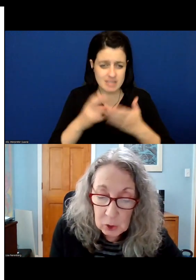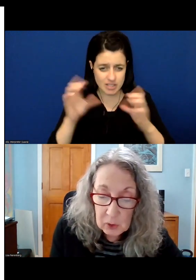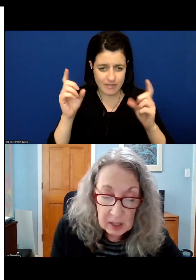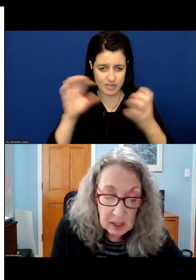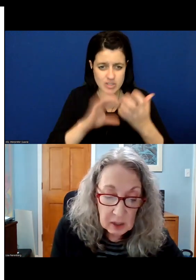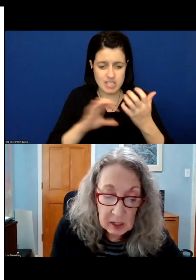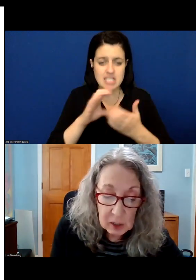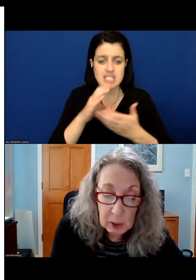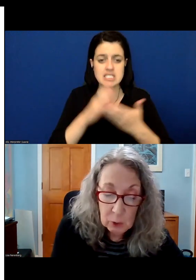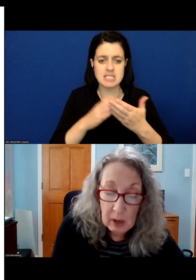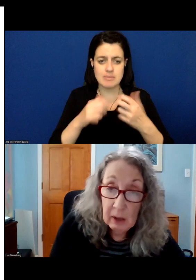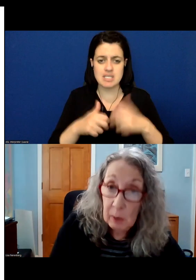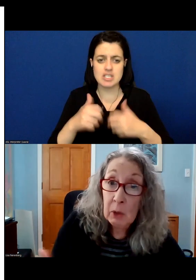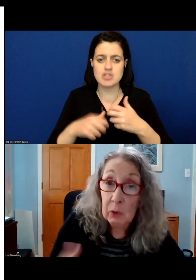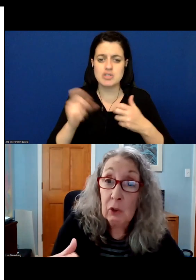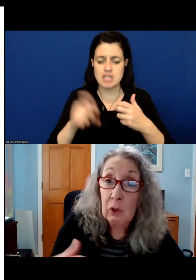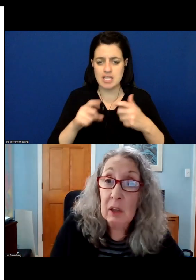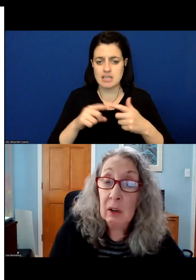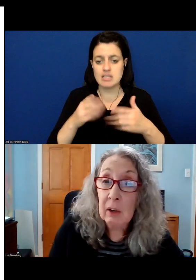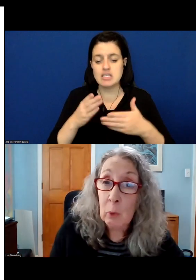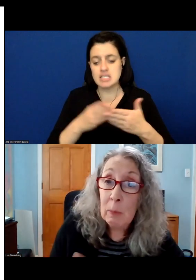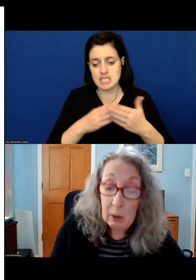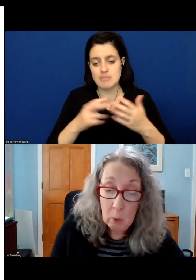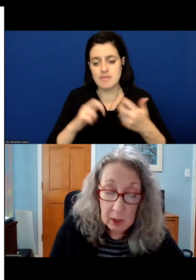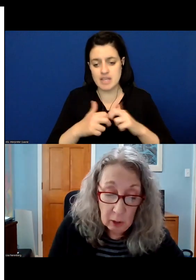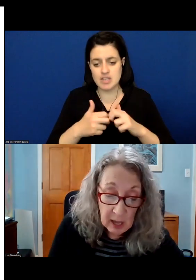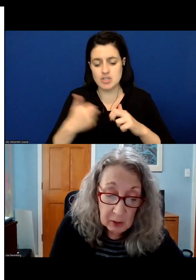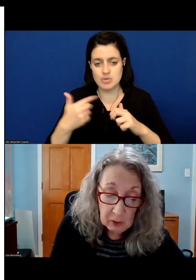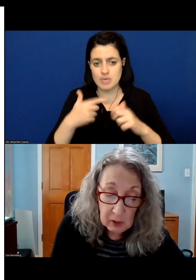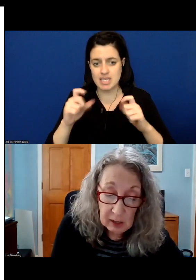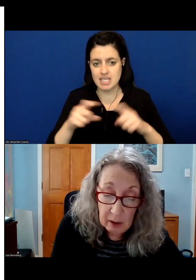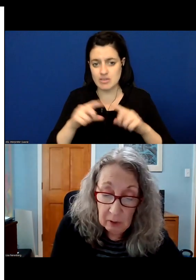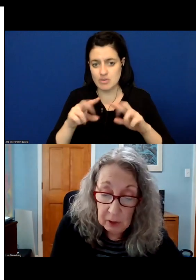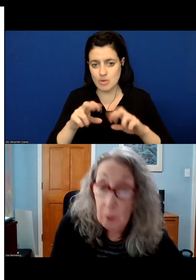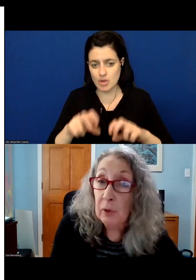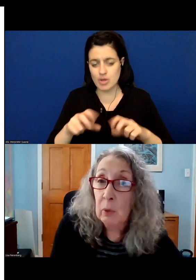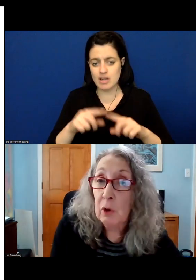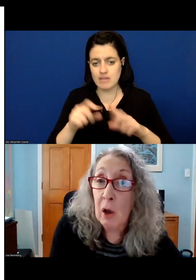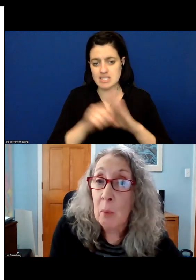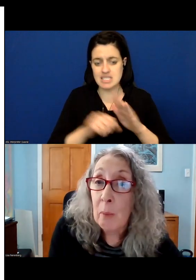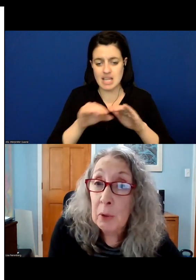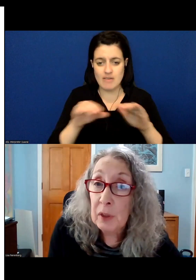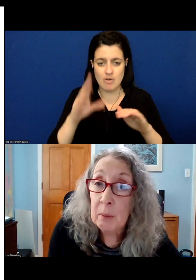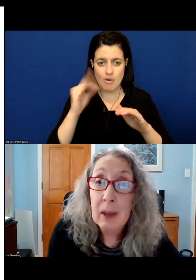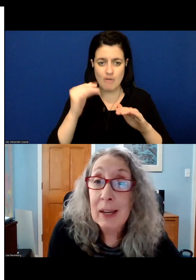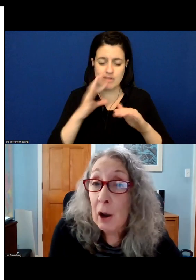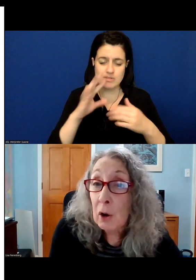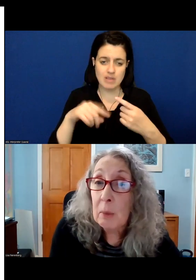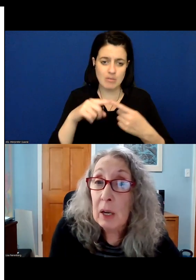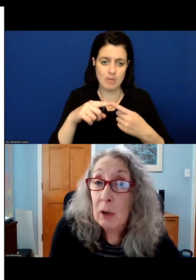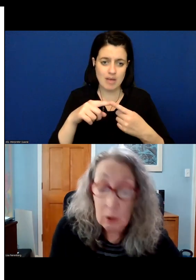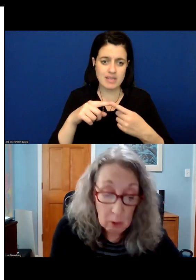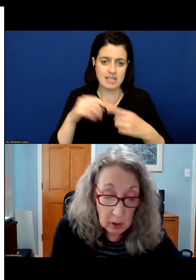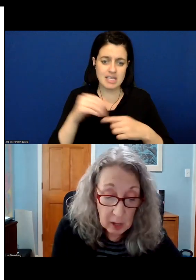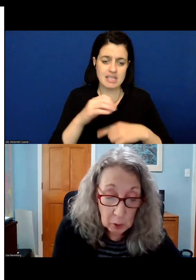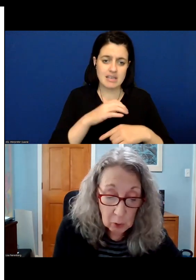the issues I think that need to be some of those issues I think we may want to look at the state level, and hopefully we'll talk more about them in our